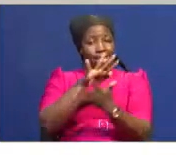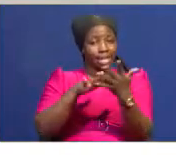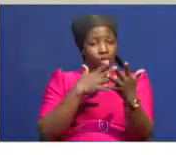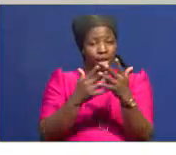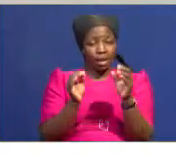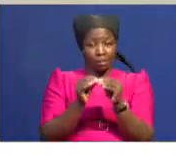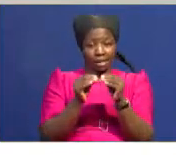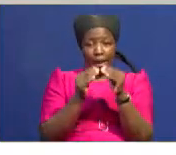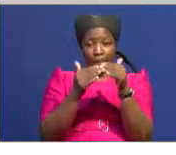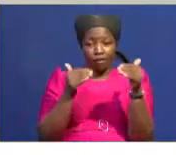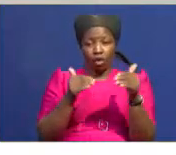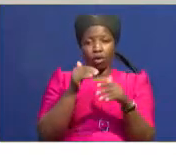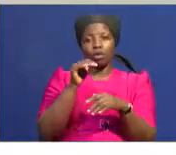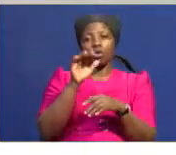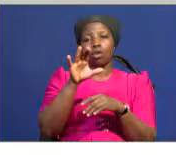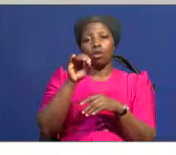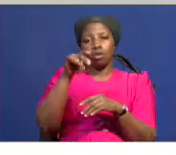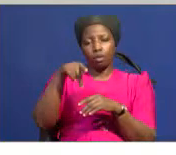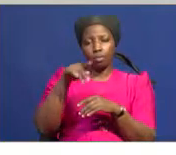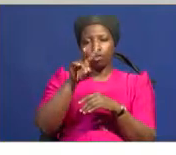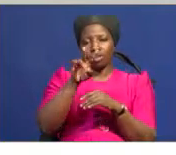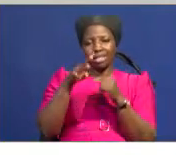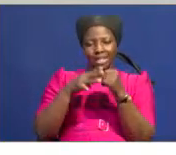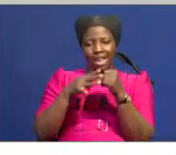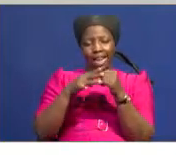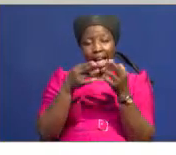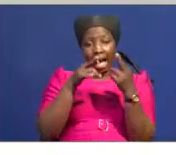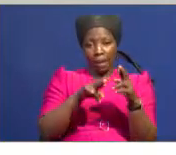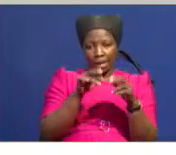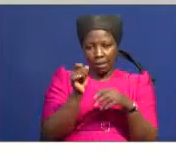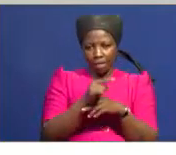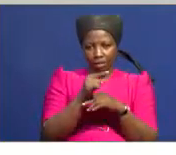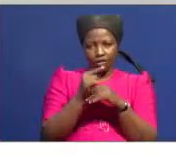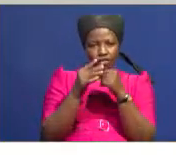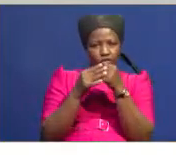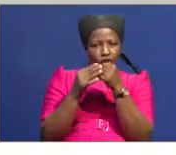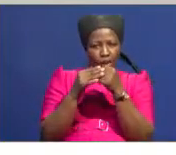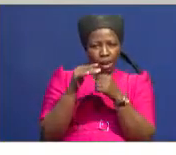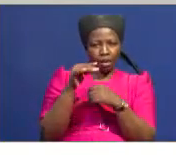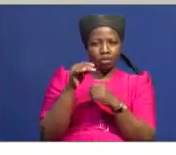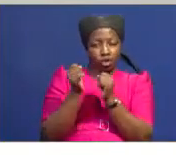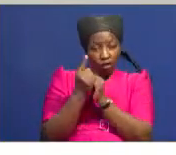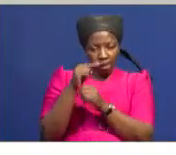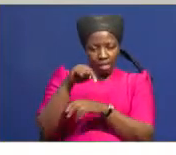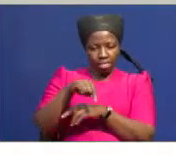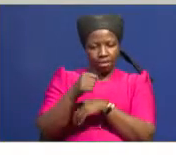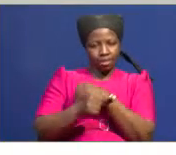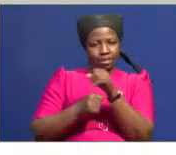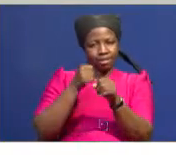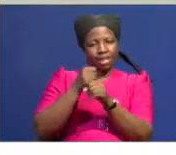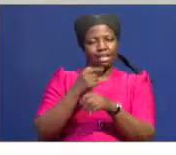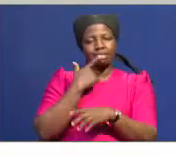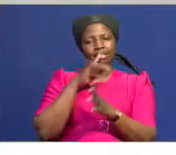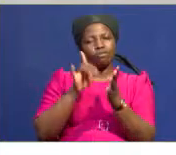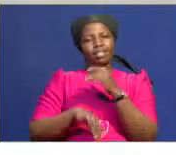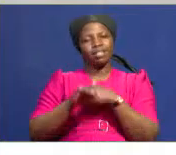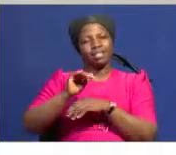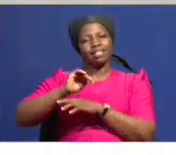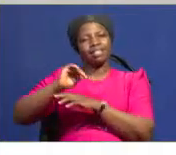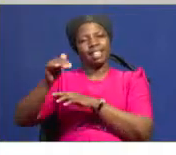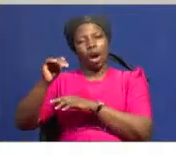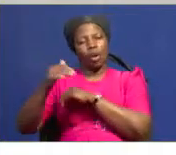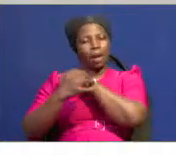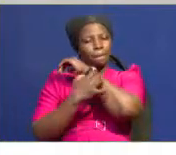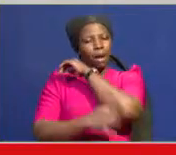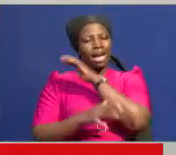the COP29 slated for this November. Environmentalists say the urban poor, especially those living